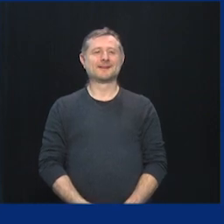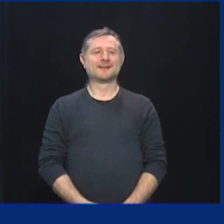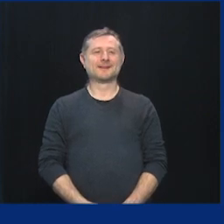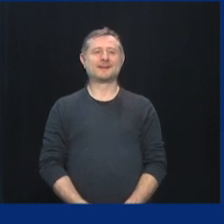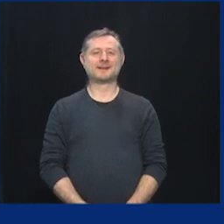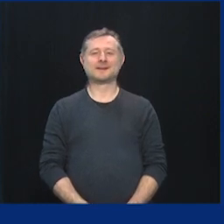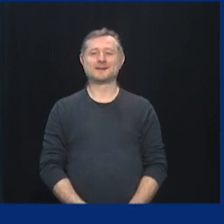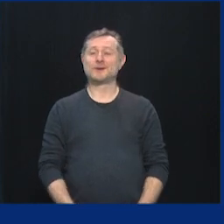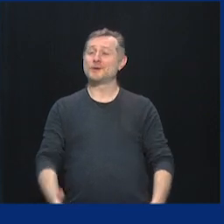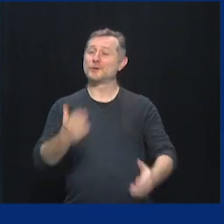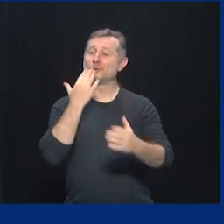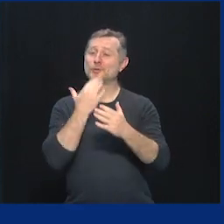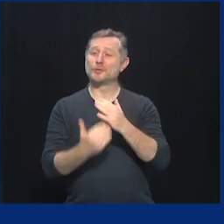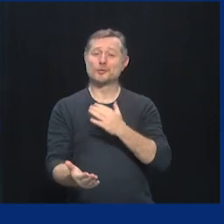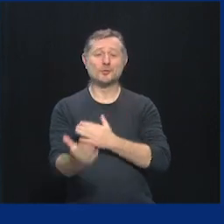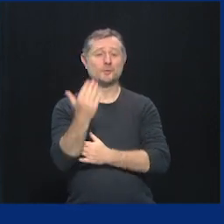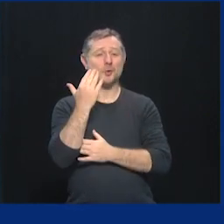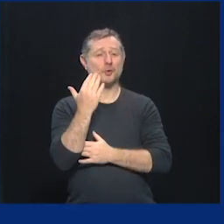Good morning.